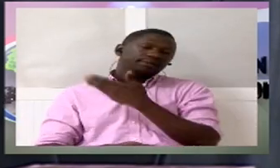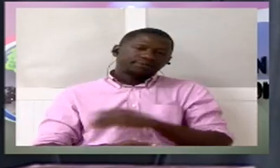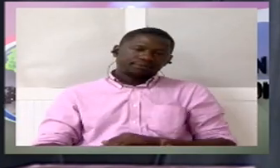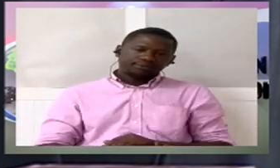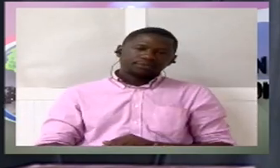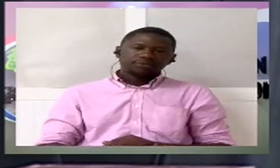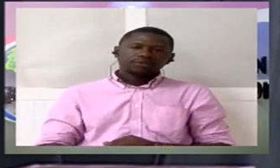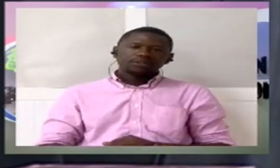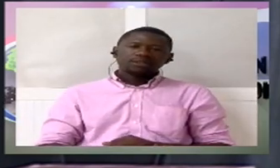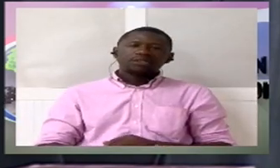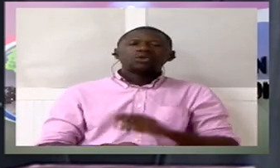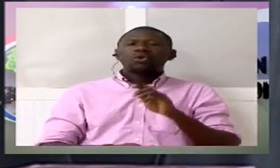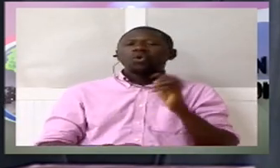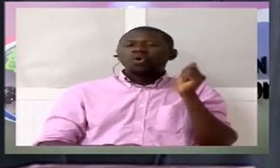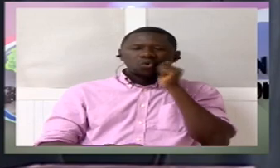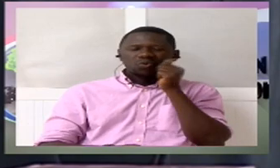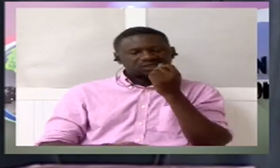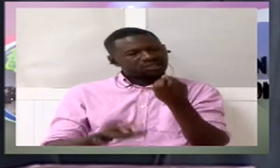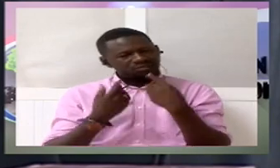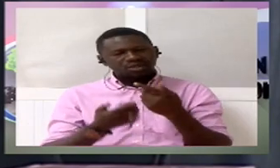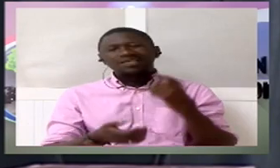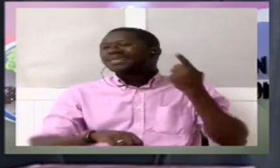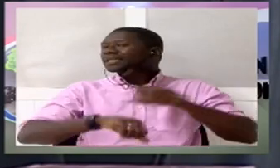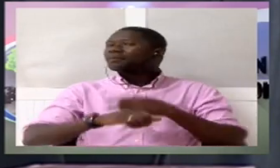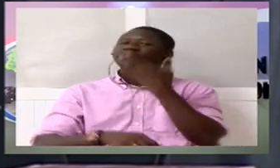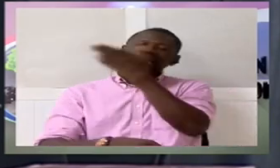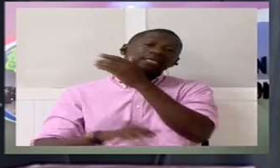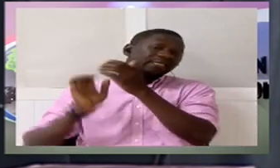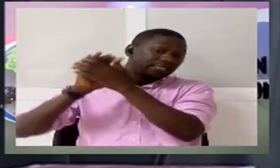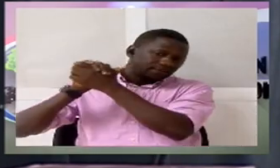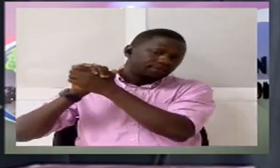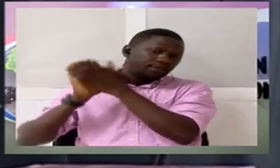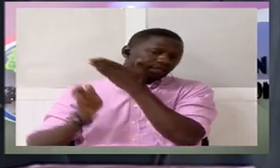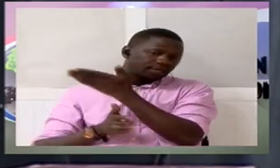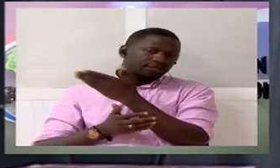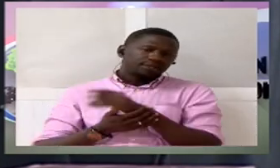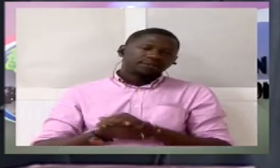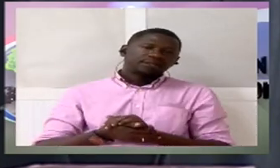Libya. He used to tell me that while he was in Libya, he was